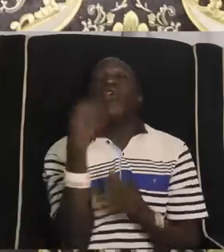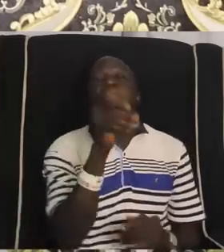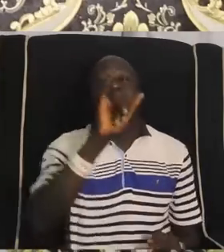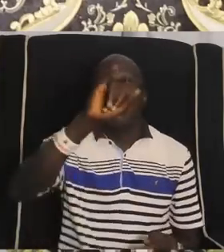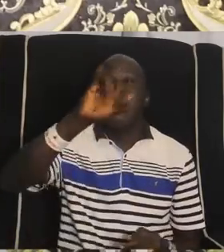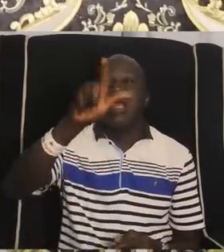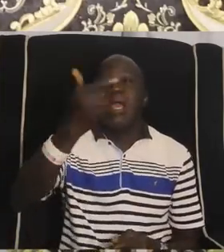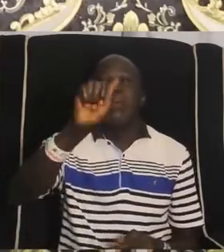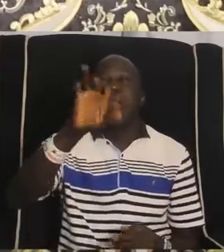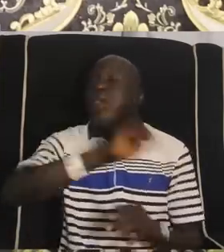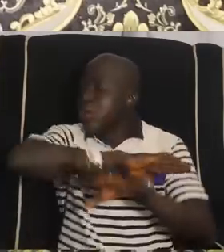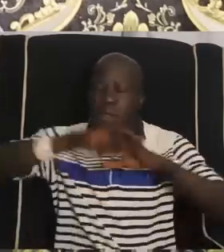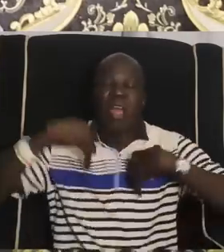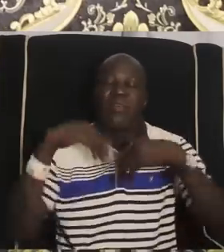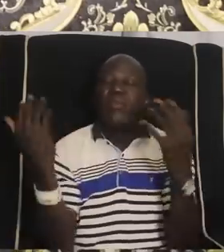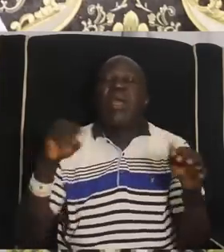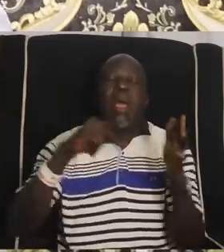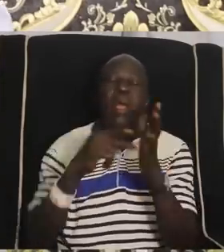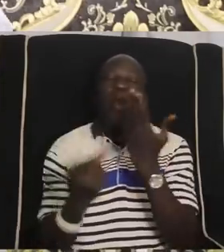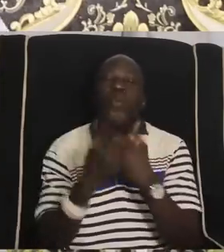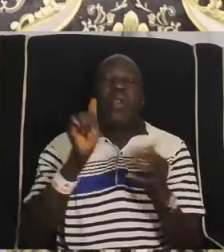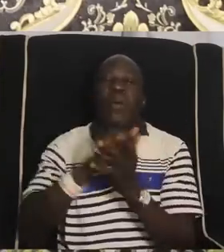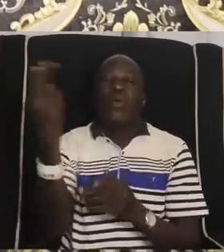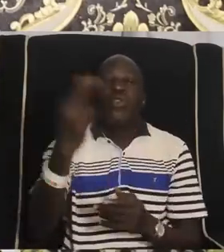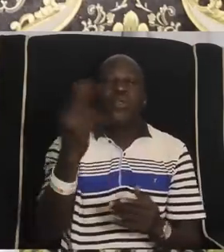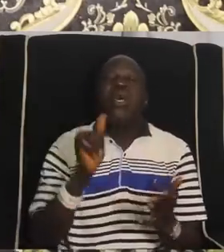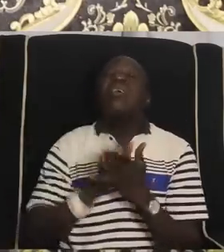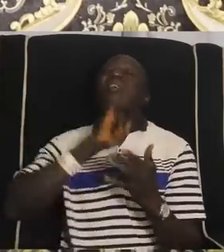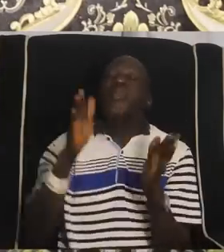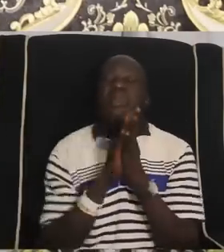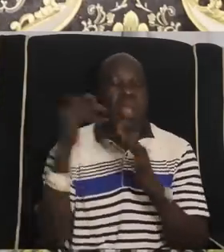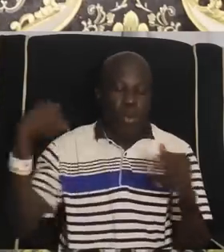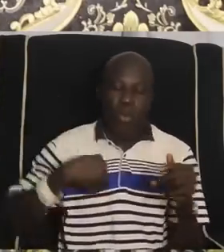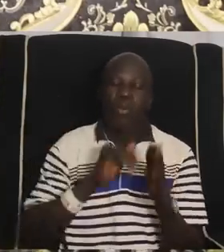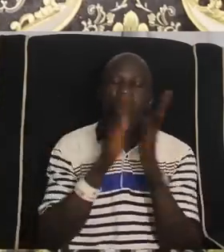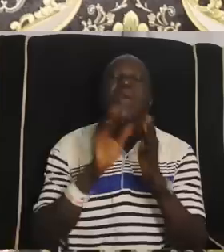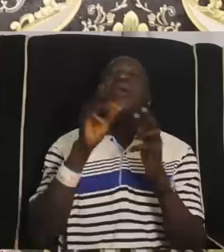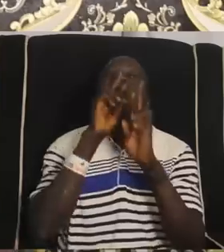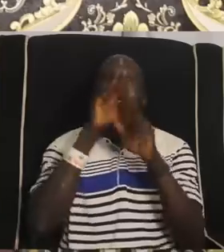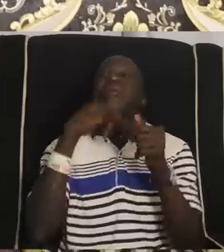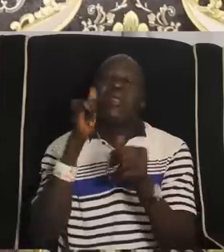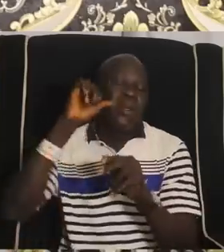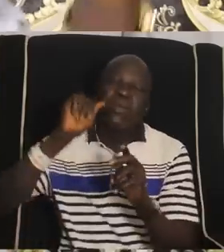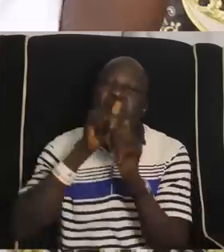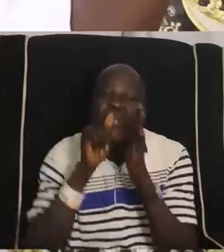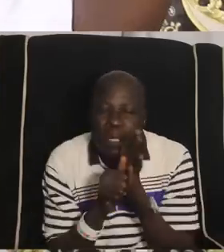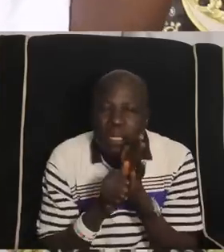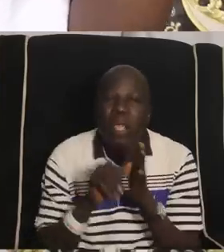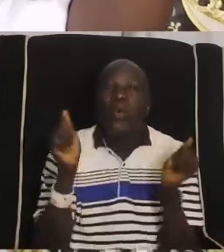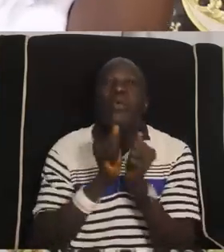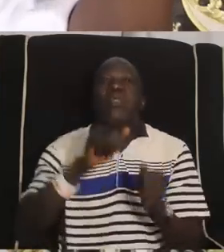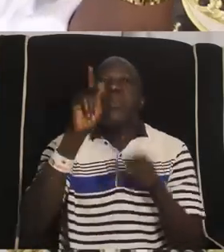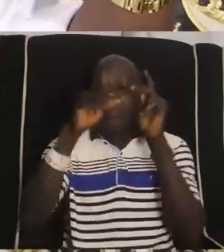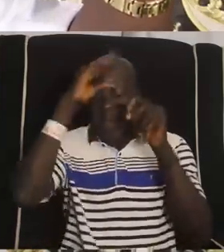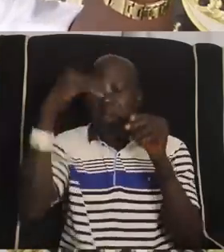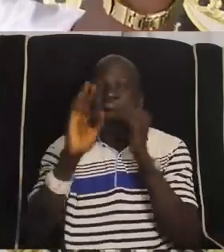kam. No, we say padi Thursday. Adu ane la ba. Ashiru be. Pelu awo ni yano. He